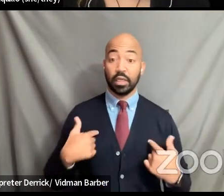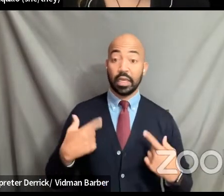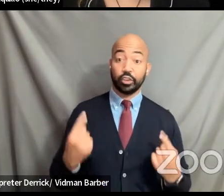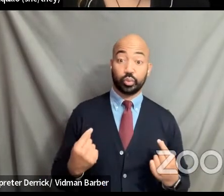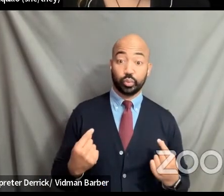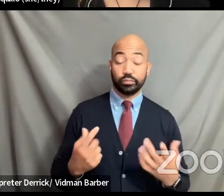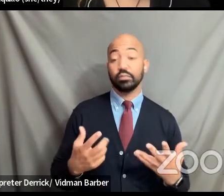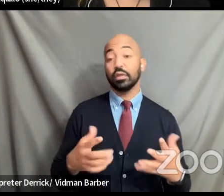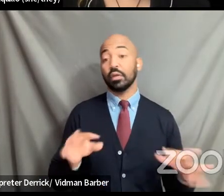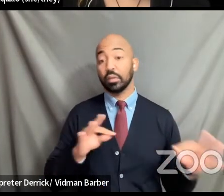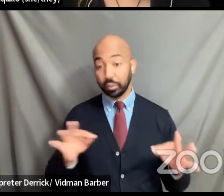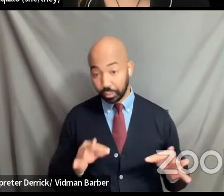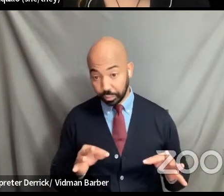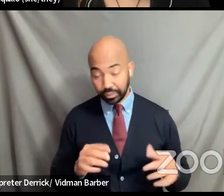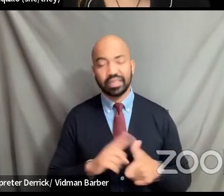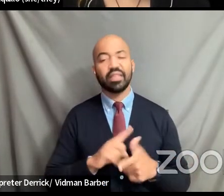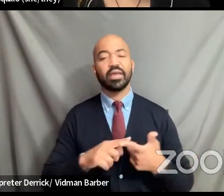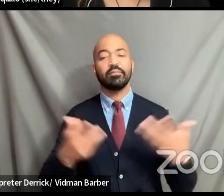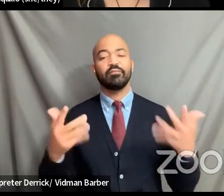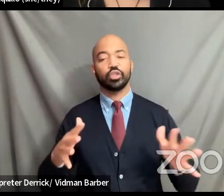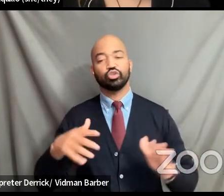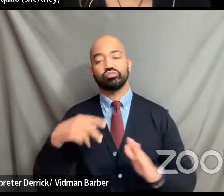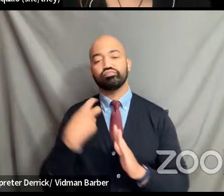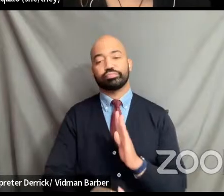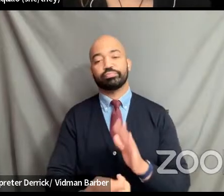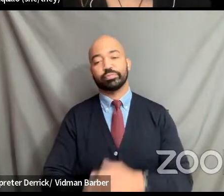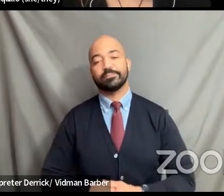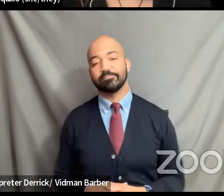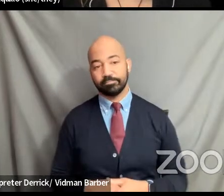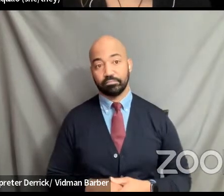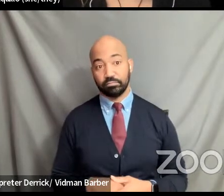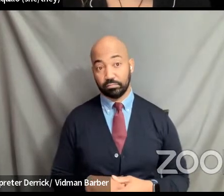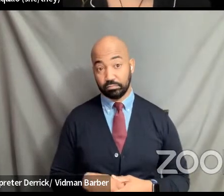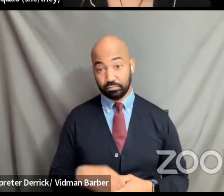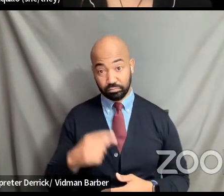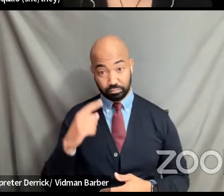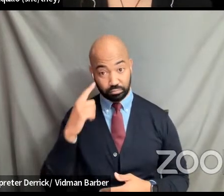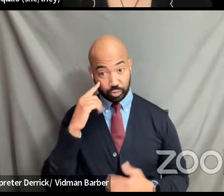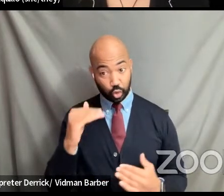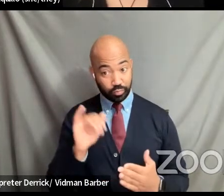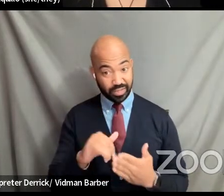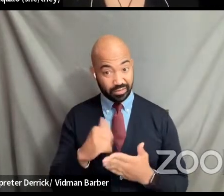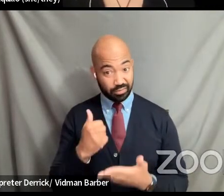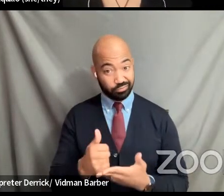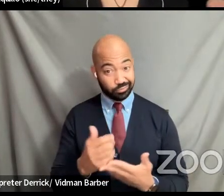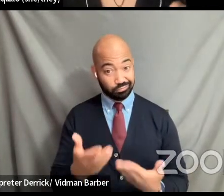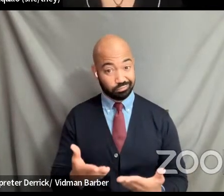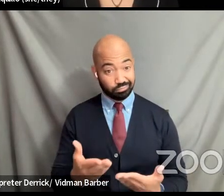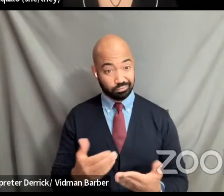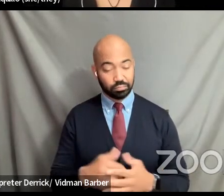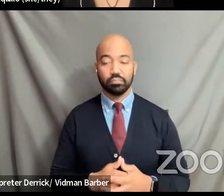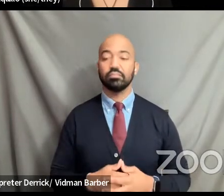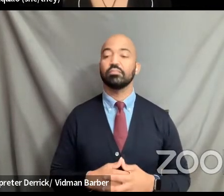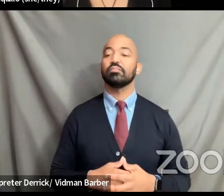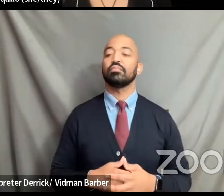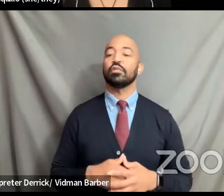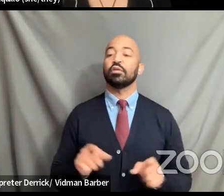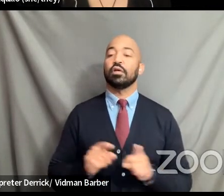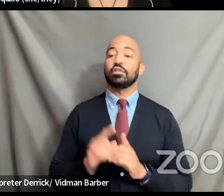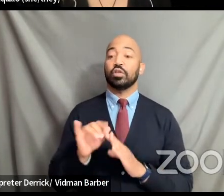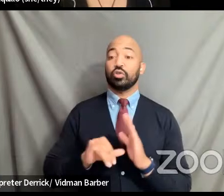overview, and then you can dive more into it. Hopefully that answered your question. And I see on YouTube, Jasmine